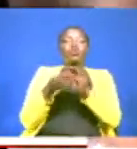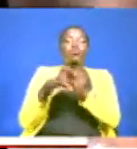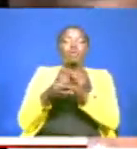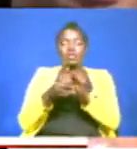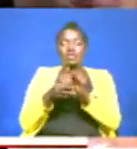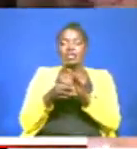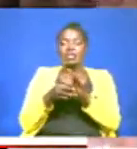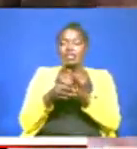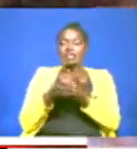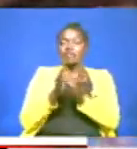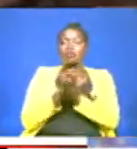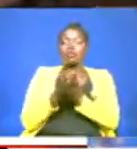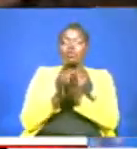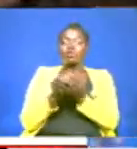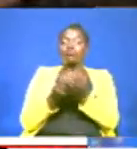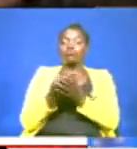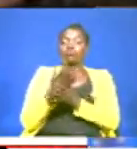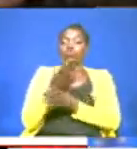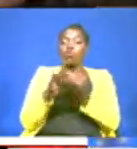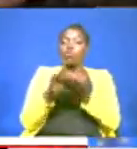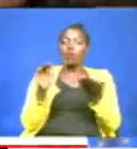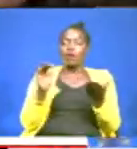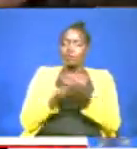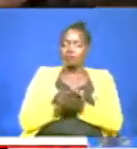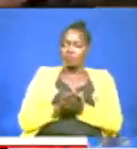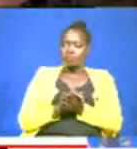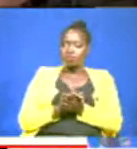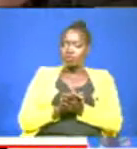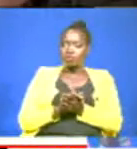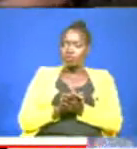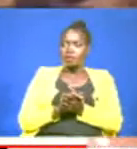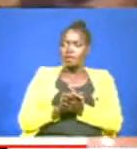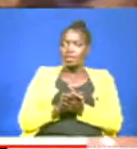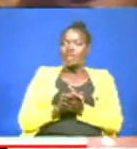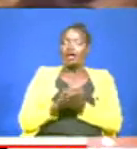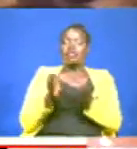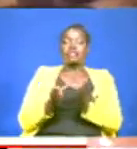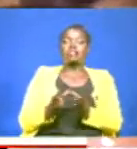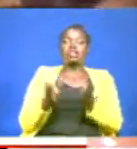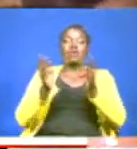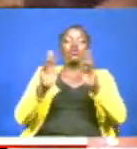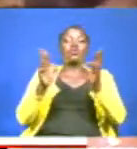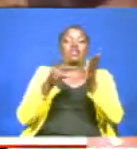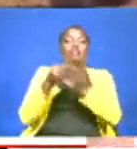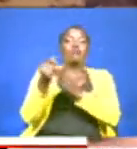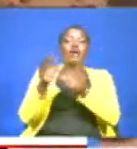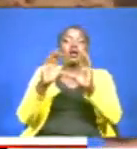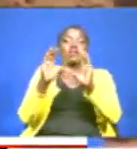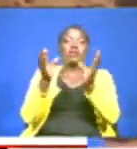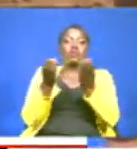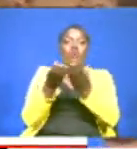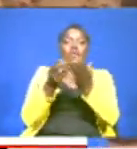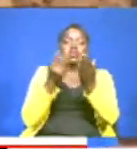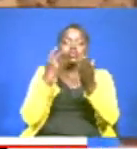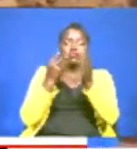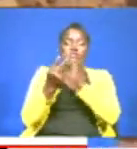kwa ukubwa zaidi, kwa upana zaidi. Na kuna tanki tayari shanunuliwa na World Vision ya ambayo inabeba